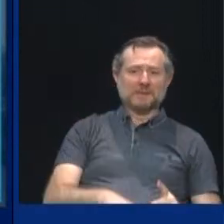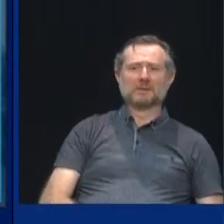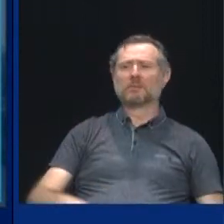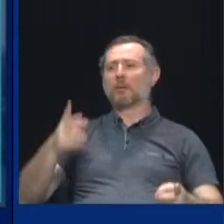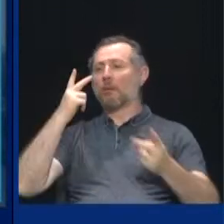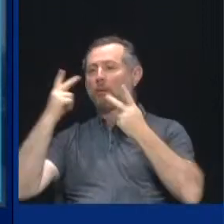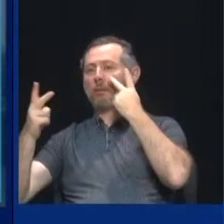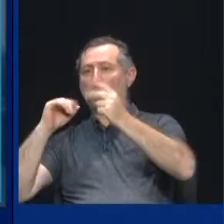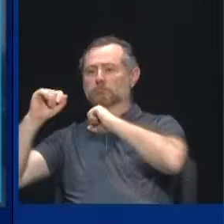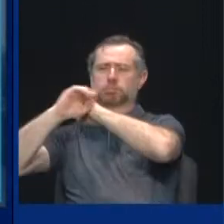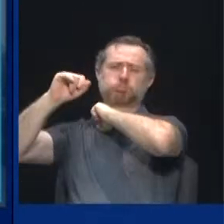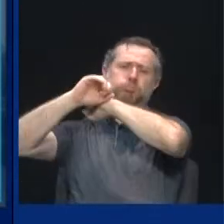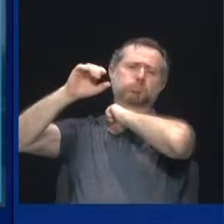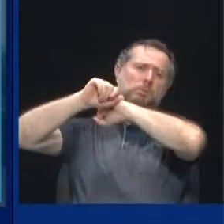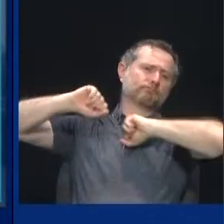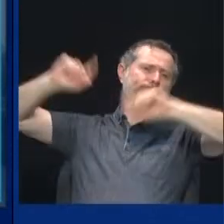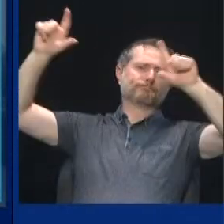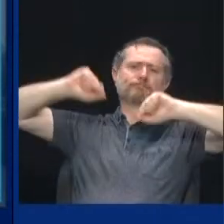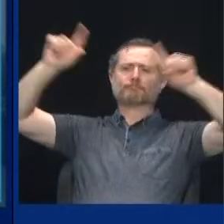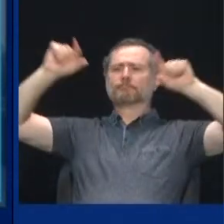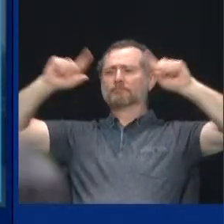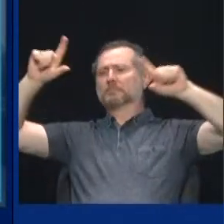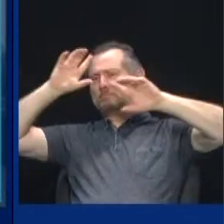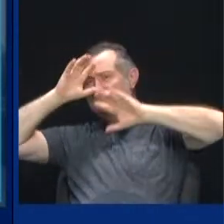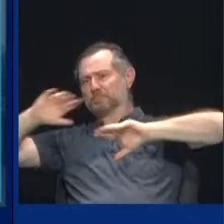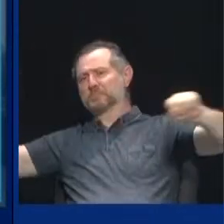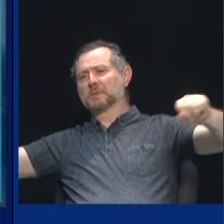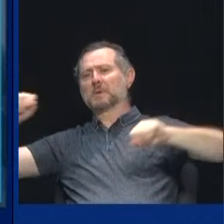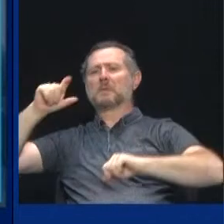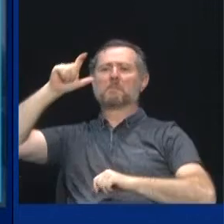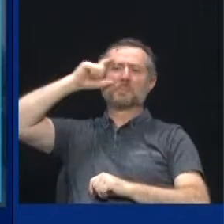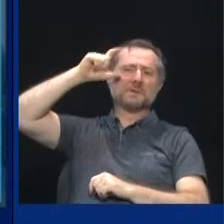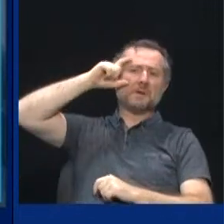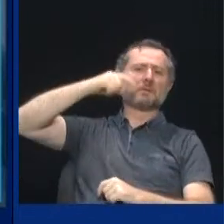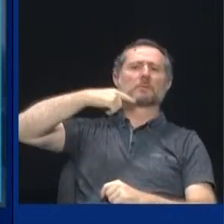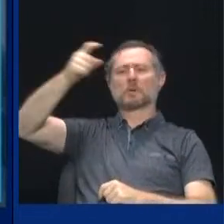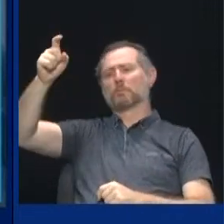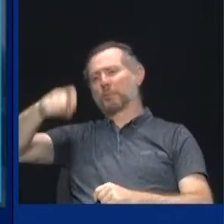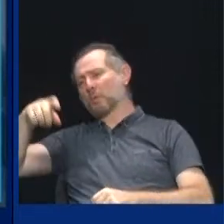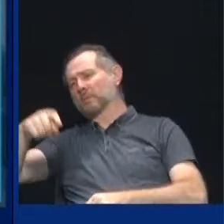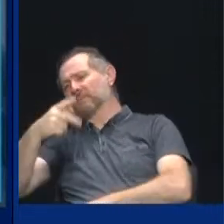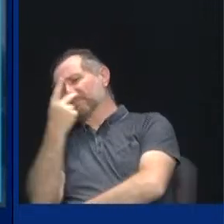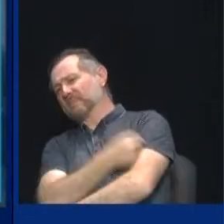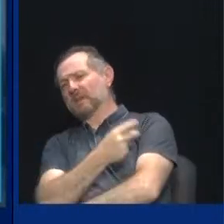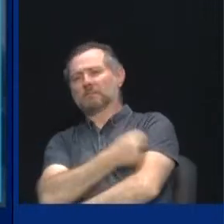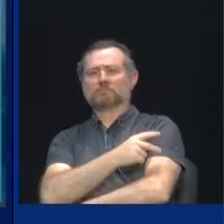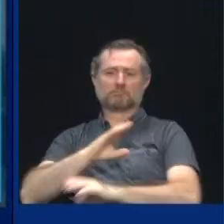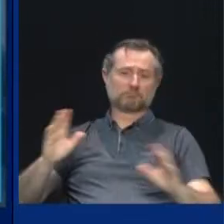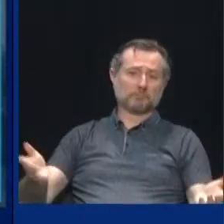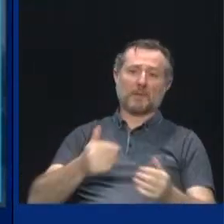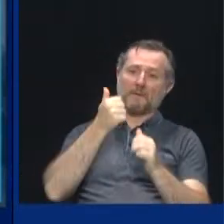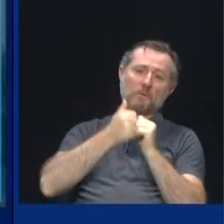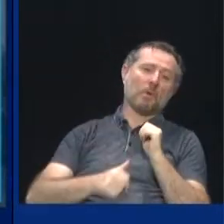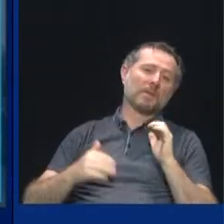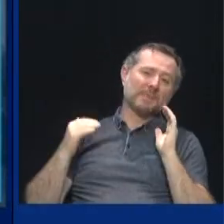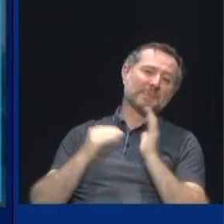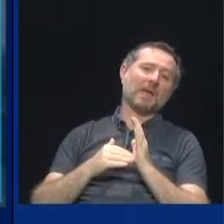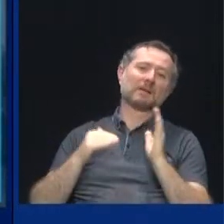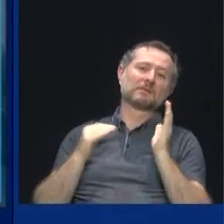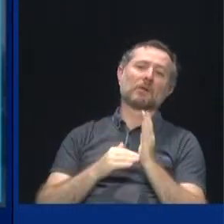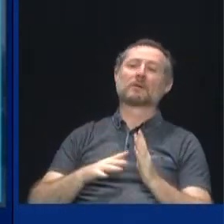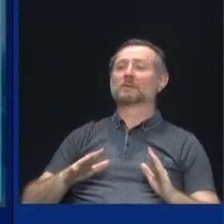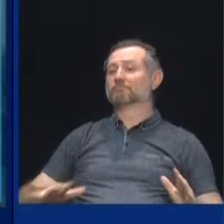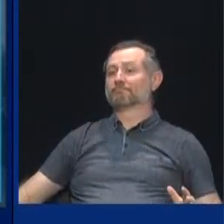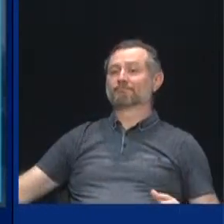the same thing. President Biden says you have to get a vaccine. Every doctor you've ever could